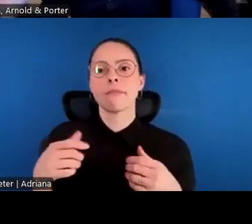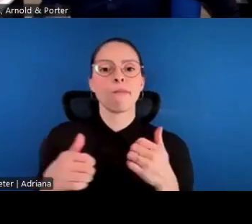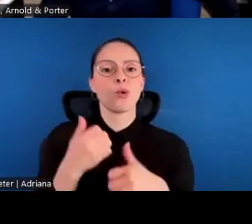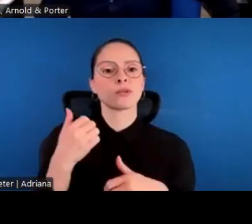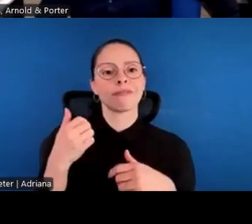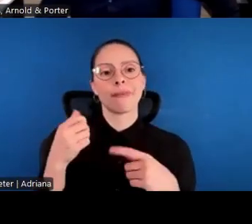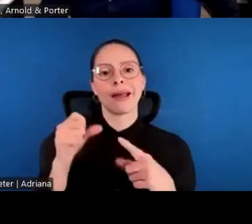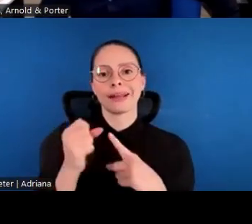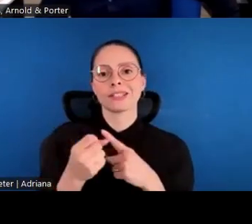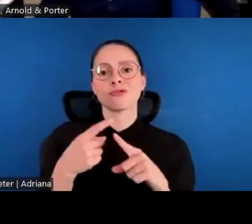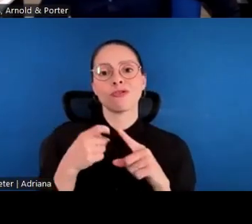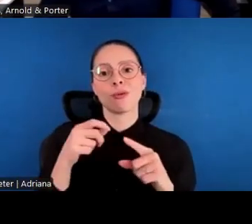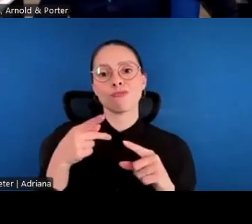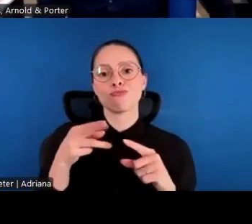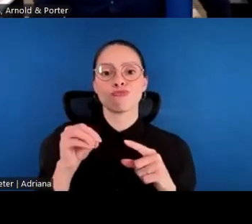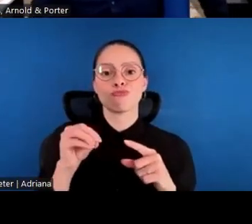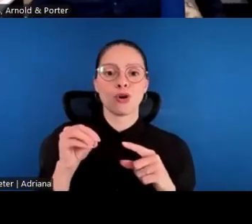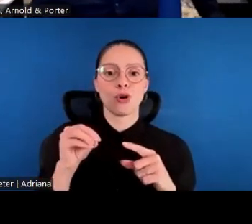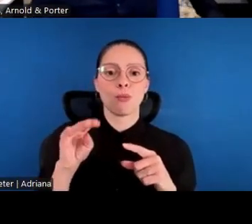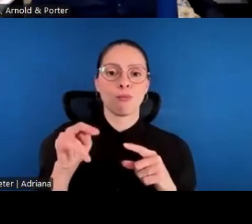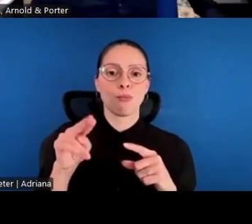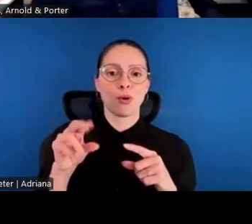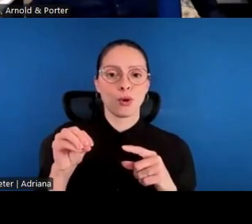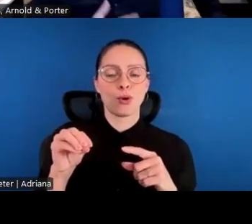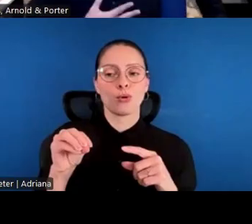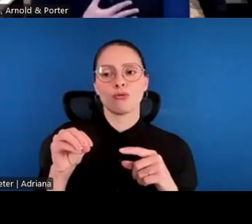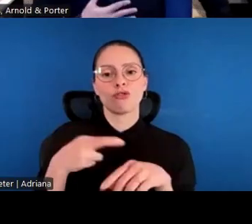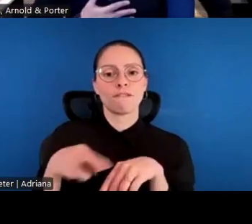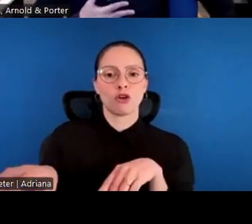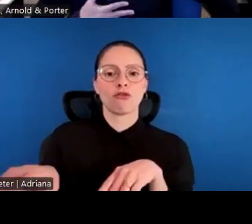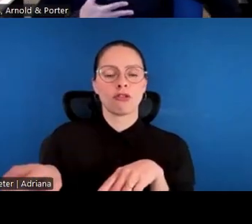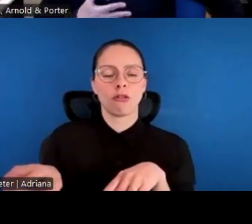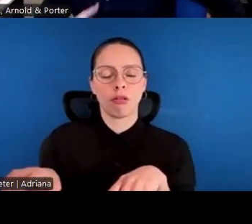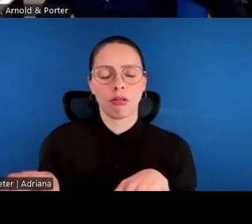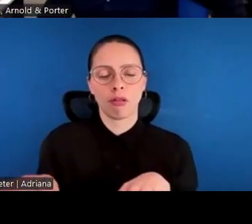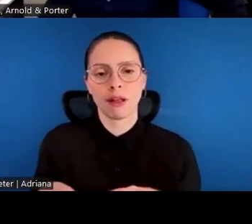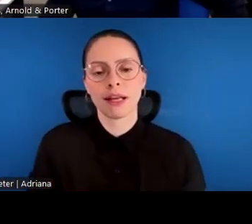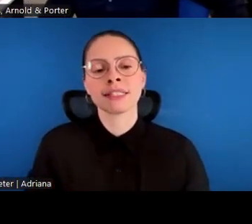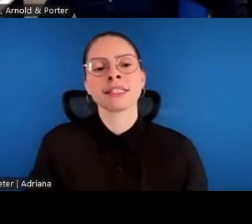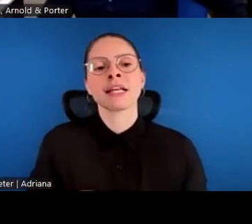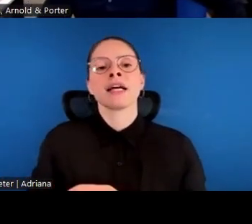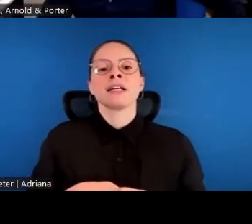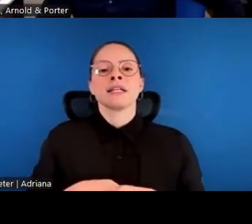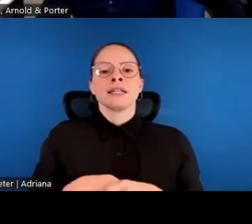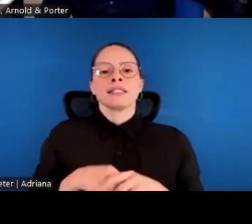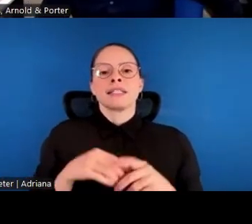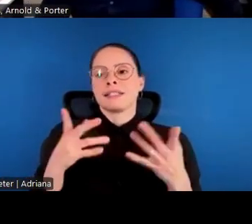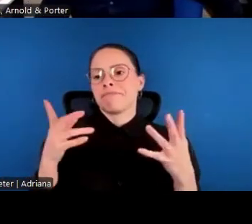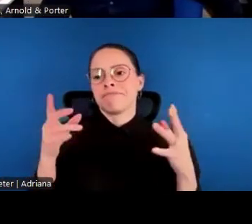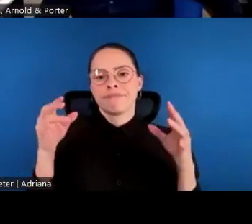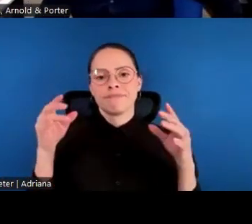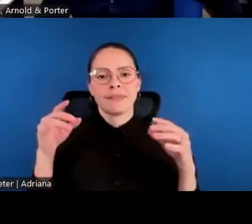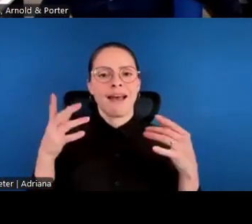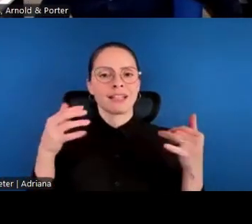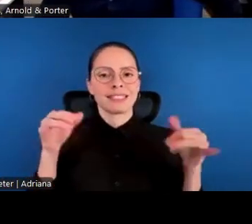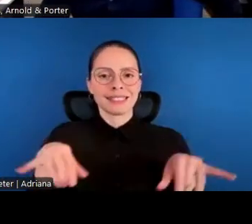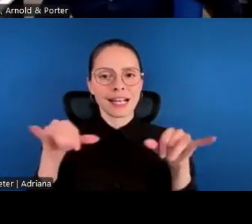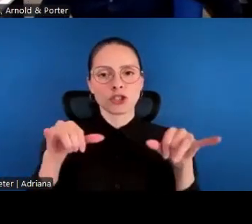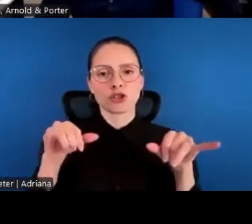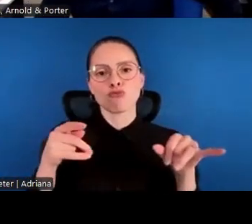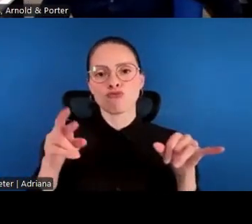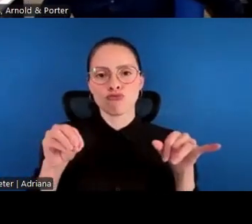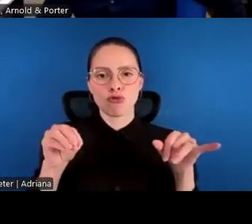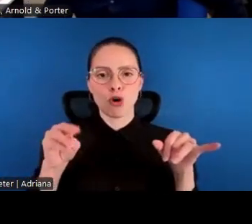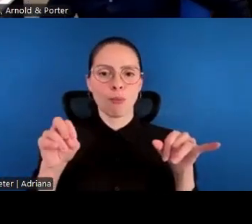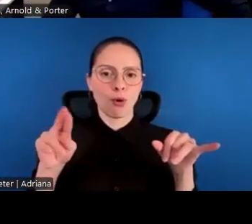network, is representation agreements. And these are, for us, are our standard pro bono agreements in place. There are